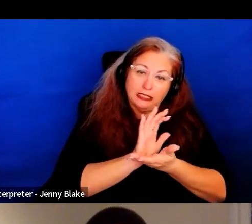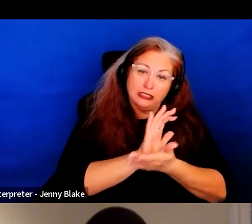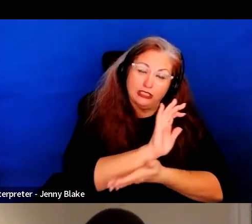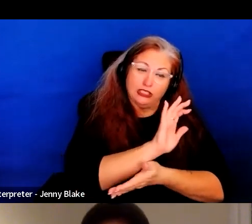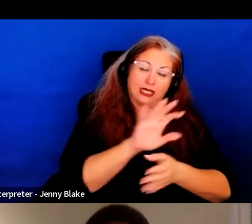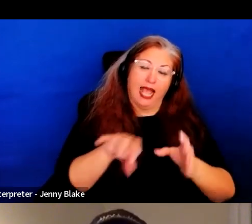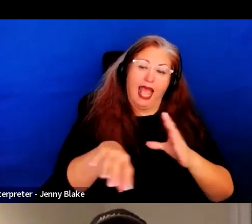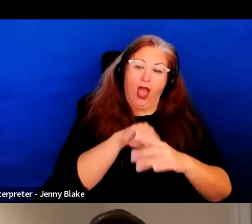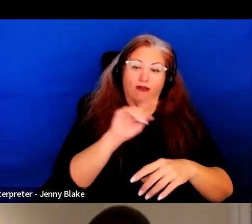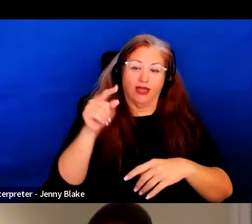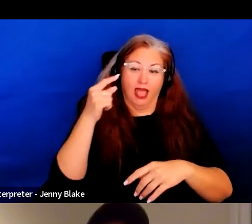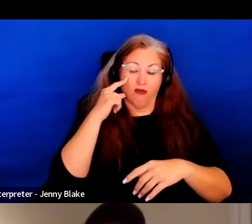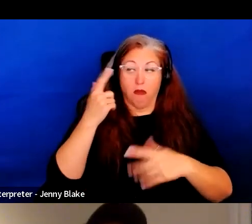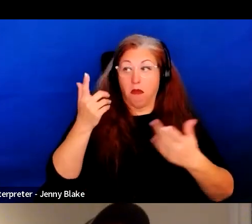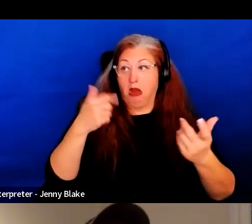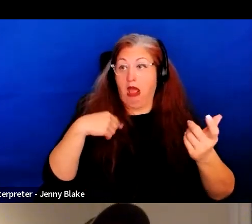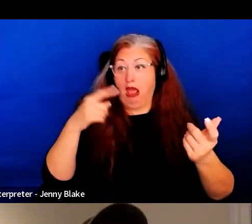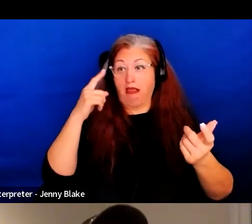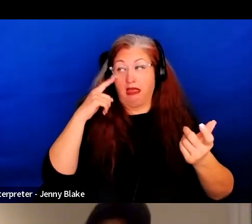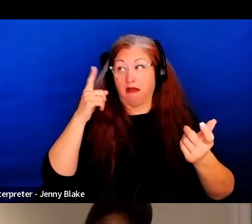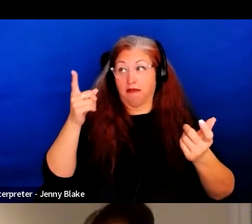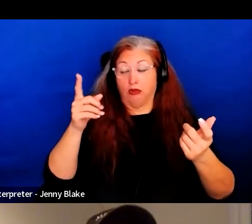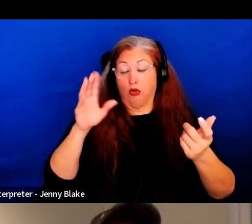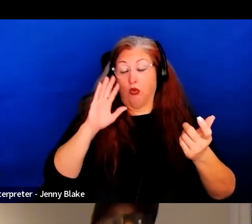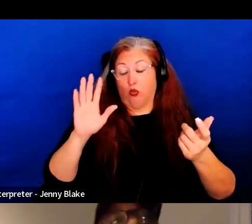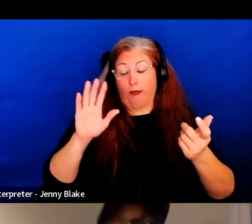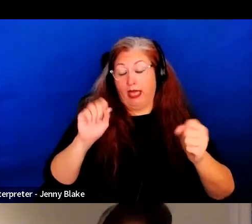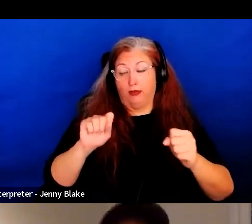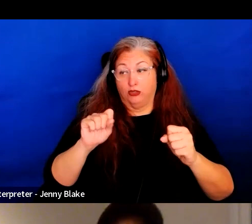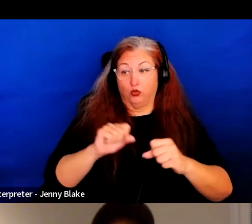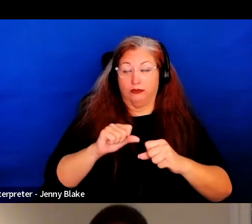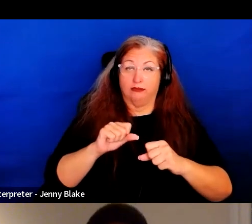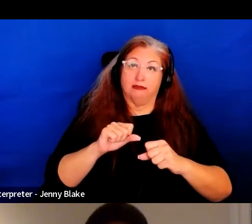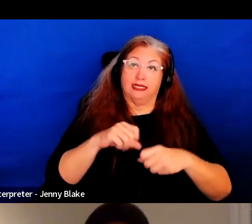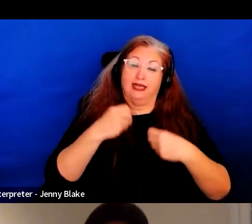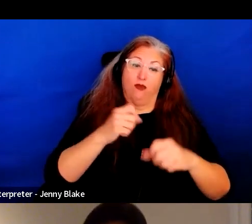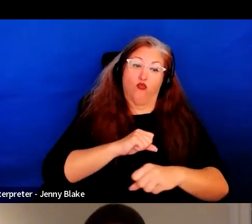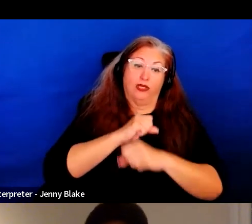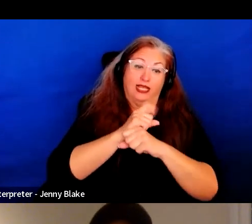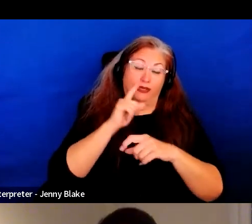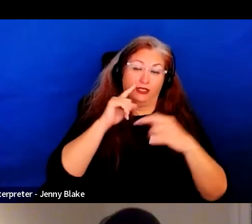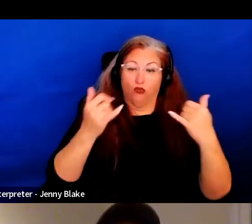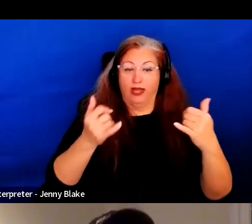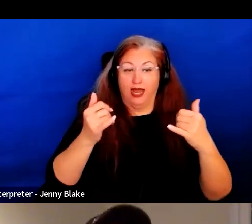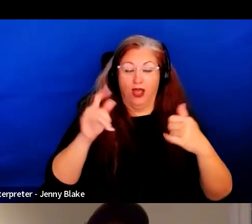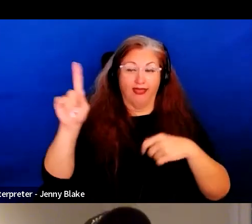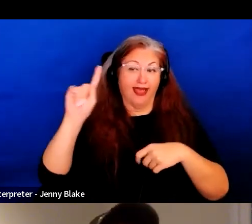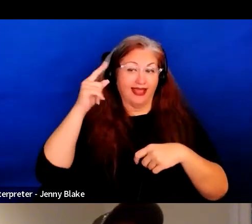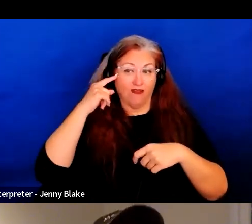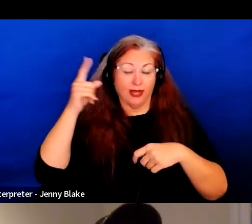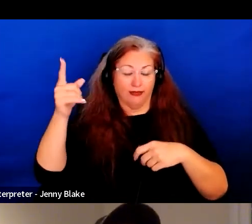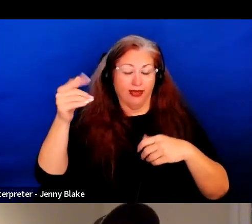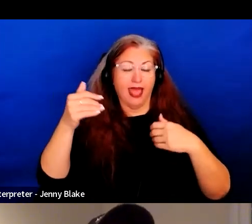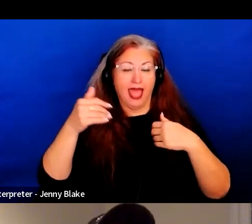purview of the government, which I think would, you know, I think that that would really be able to safeguard it to some extent, because at the moment, you know, the government does